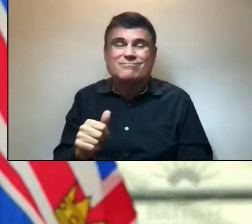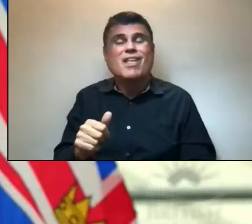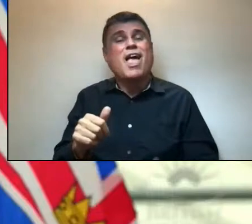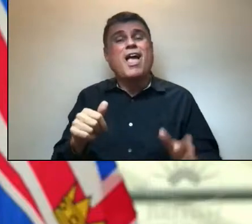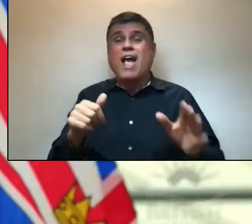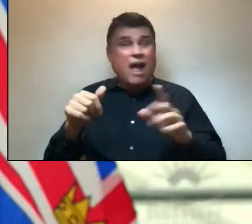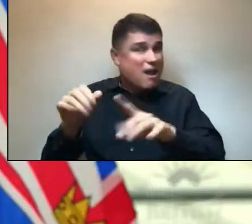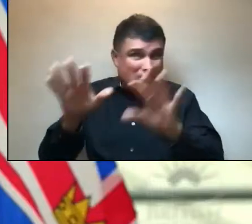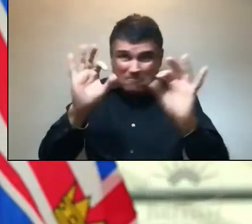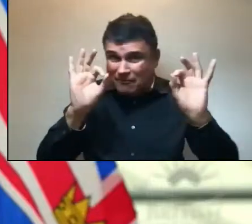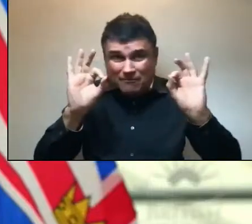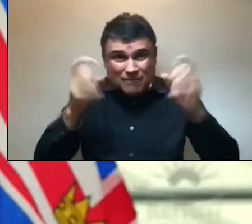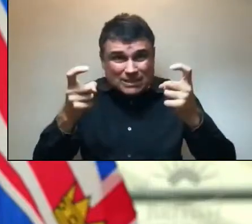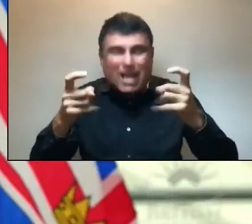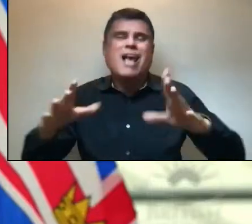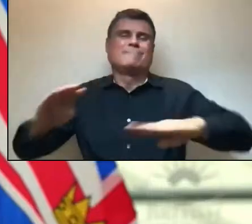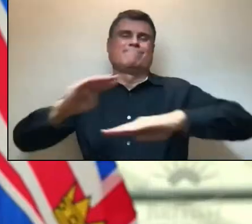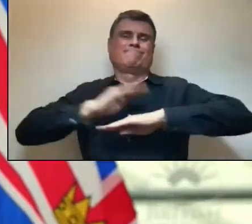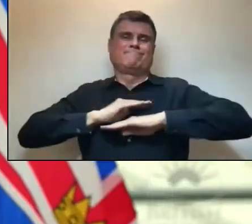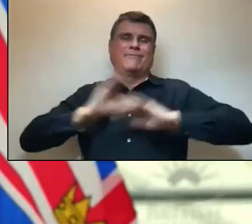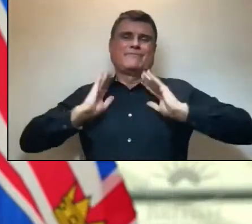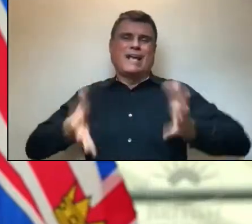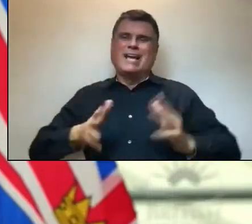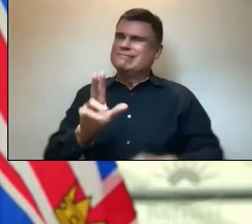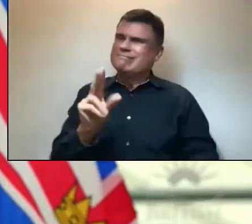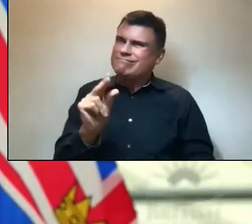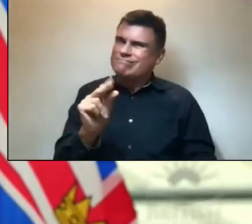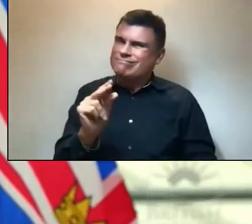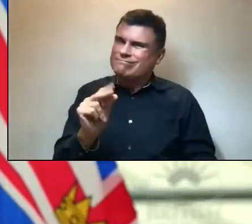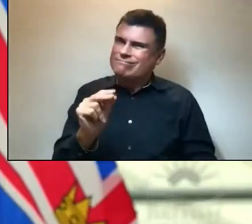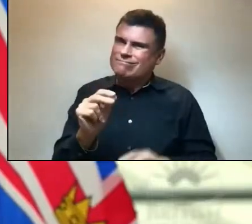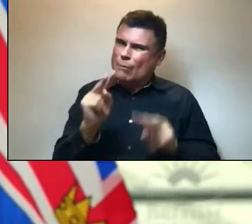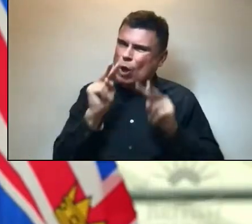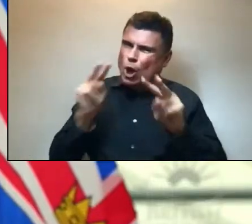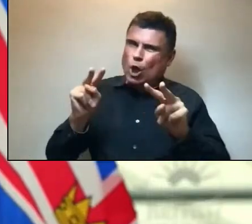what's going on, but everything else is important too.